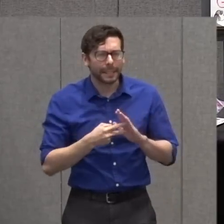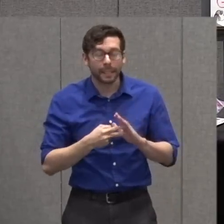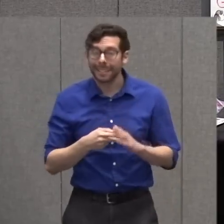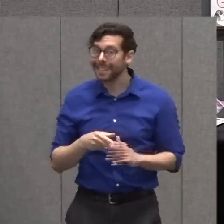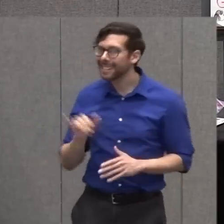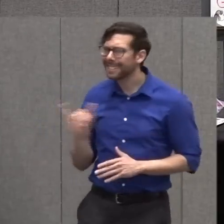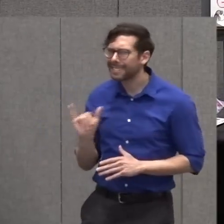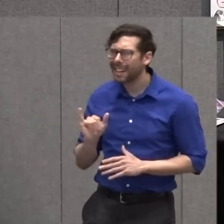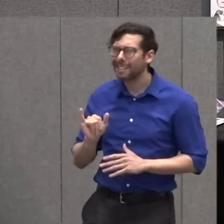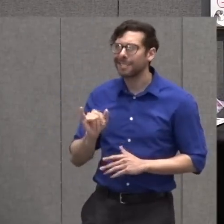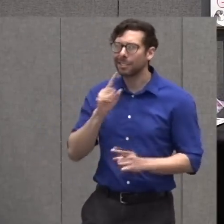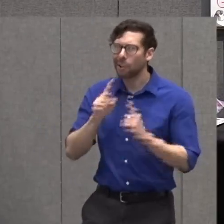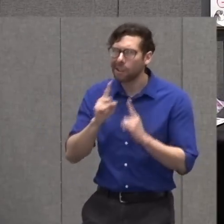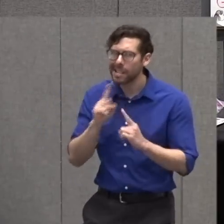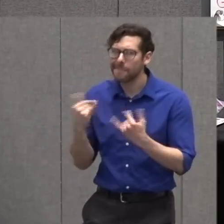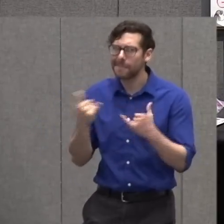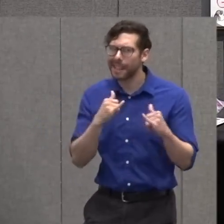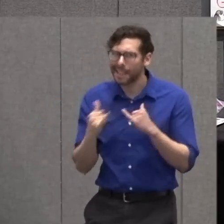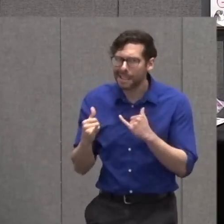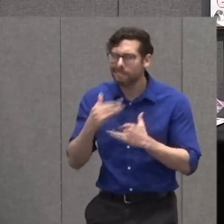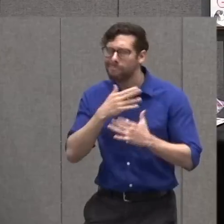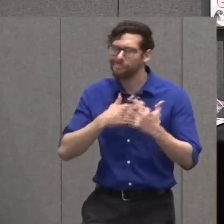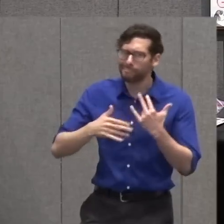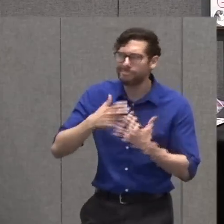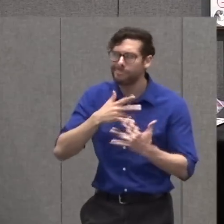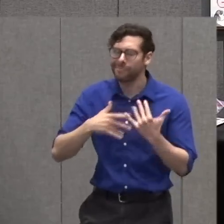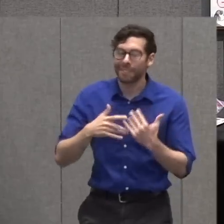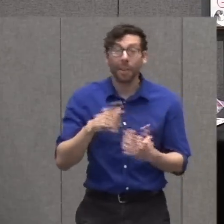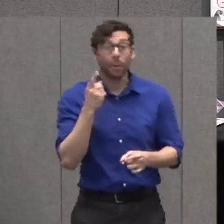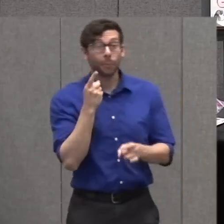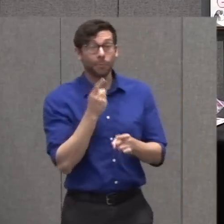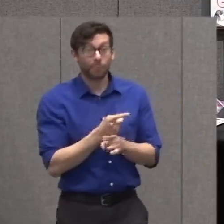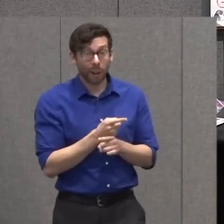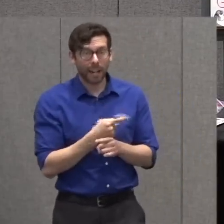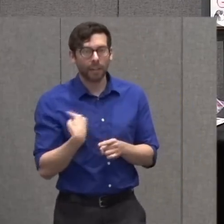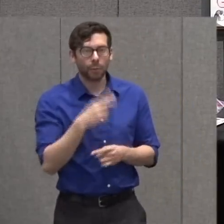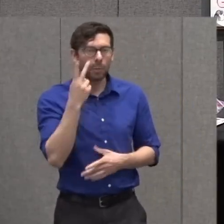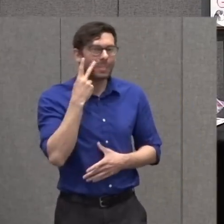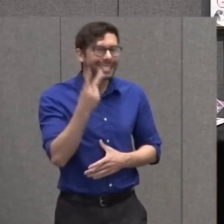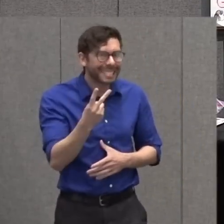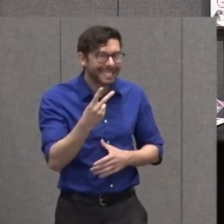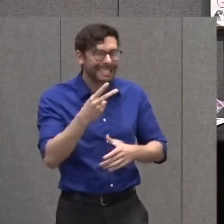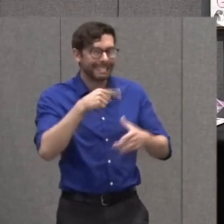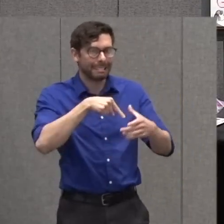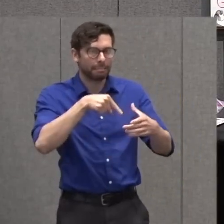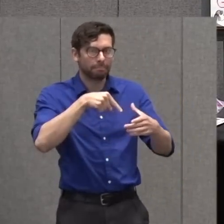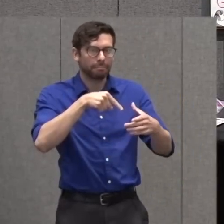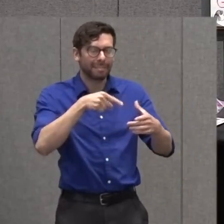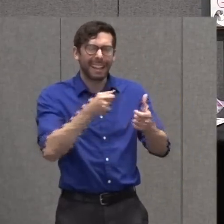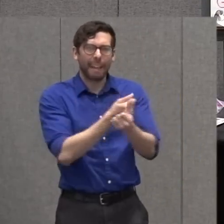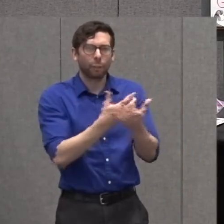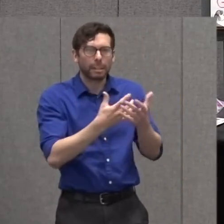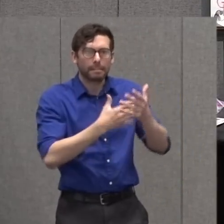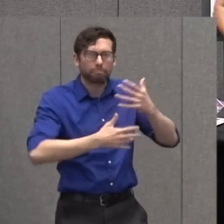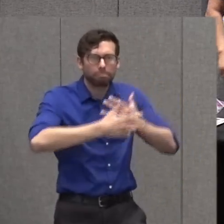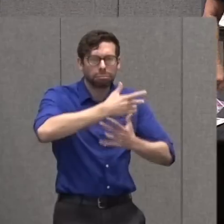together. Exactly. Yeah. That's how we're going to work on that. We're going to watch it. So before you do that, I have a question. Okay, question. I don't see the